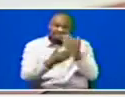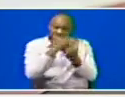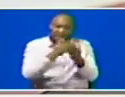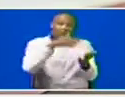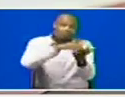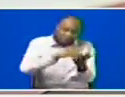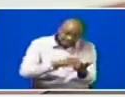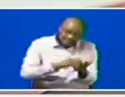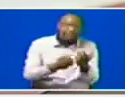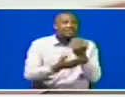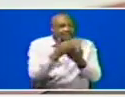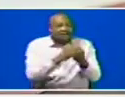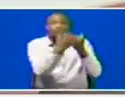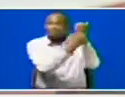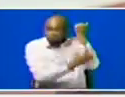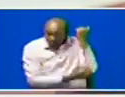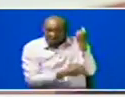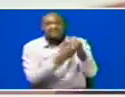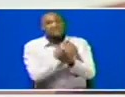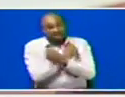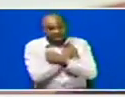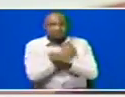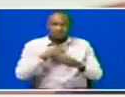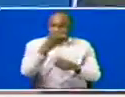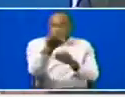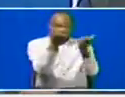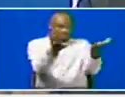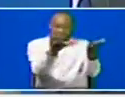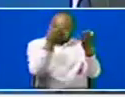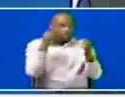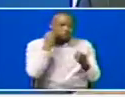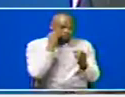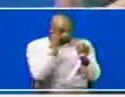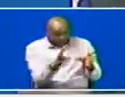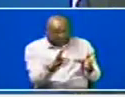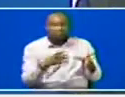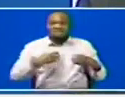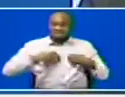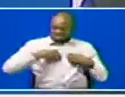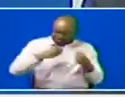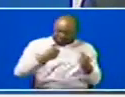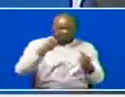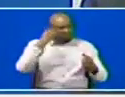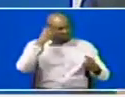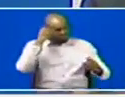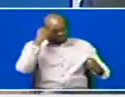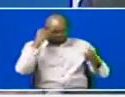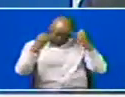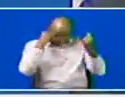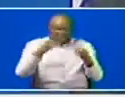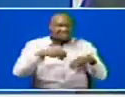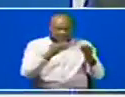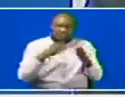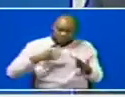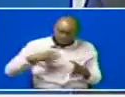and the poor, that loves the stranger, that is courageous and creative, that gives people the